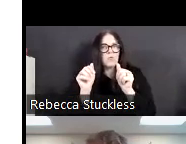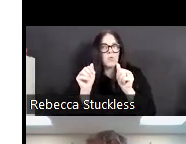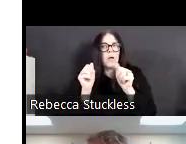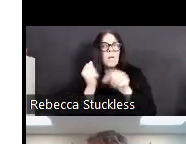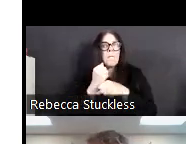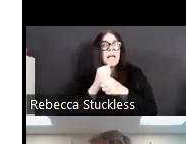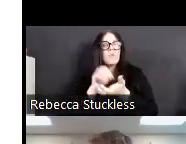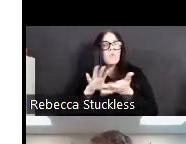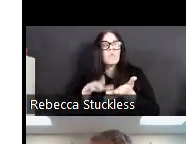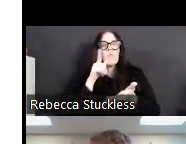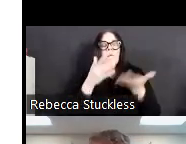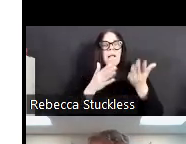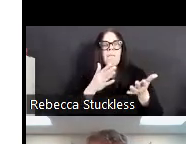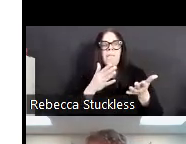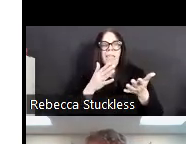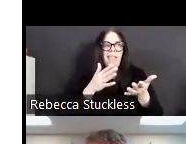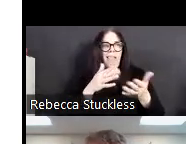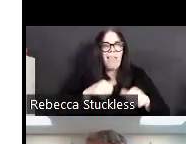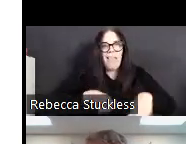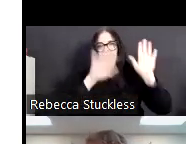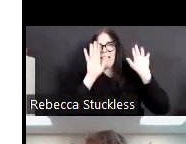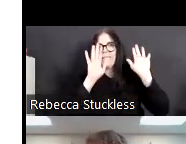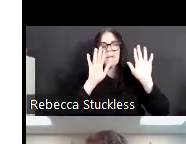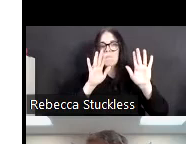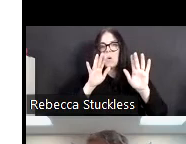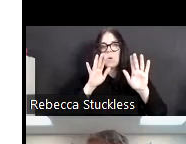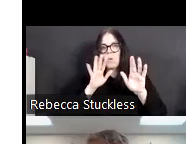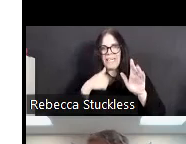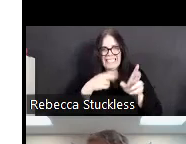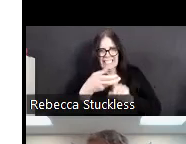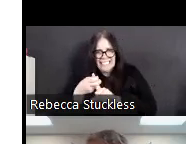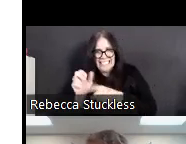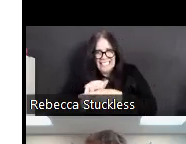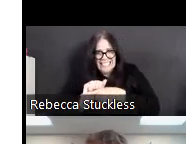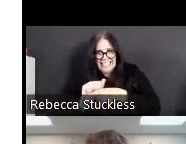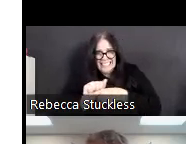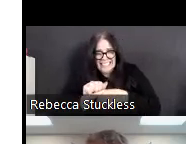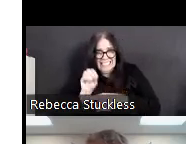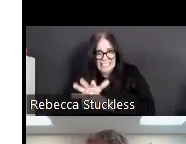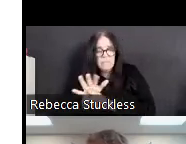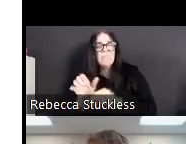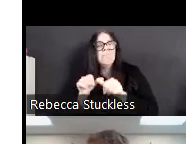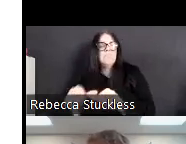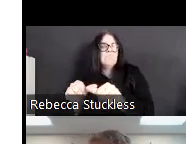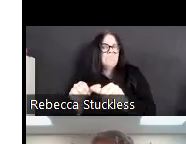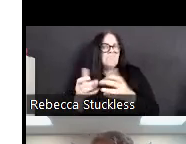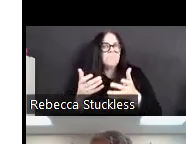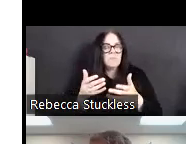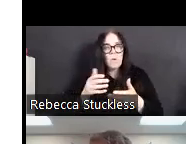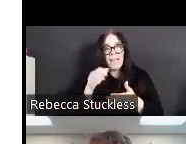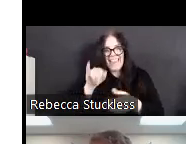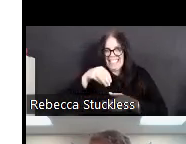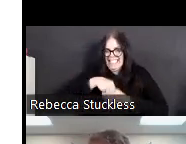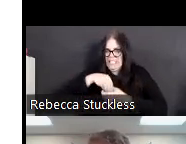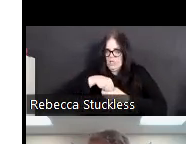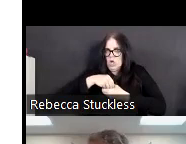people that we might have to send out for, level 1 support. And again, that's been self-driven in our house. But again,